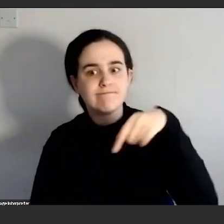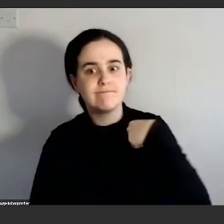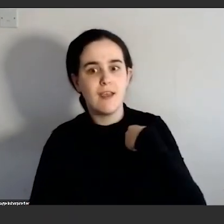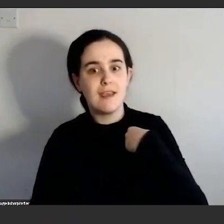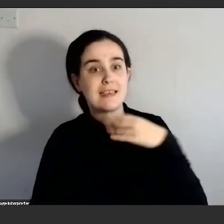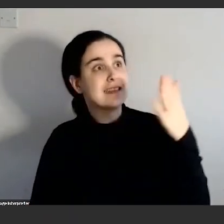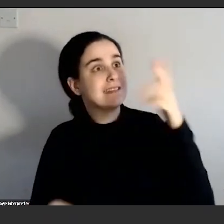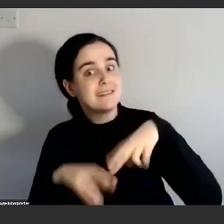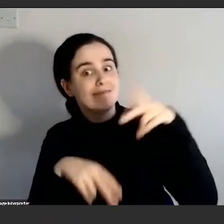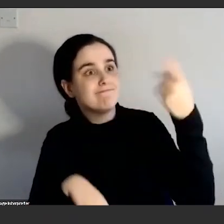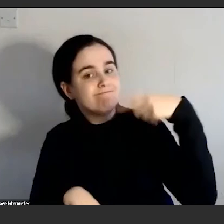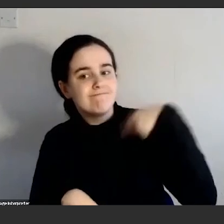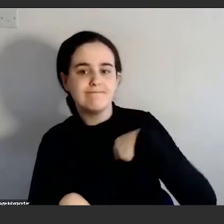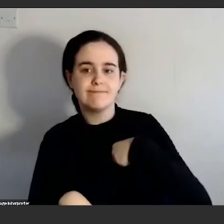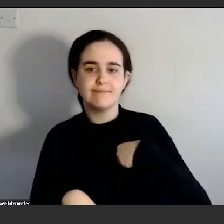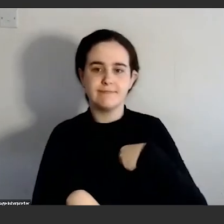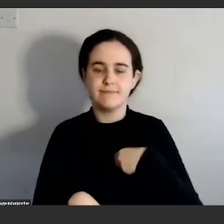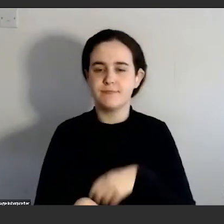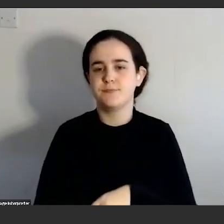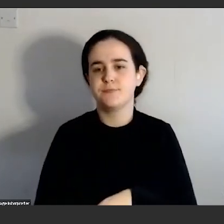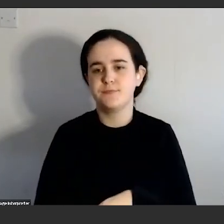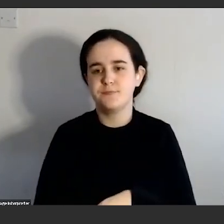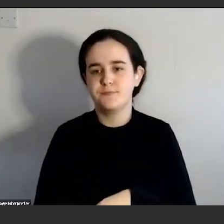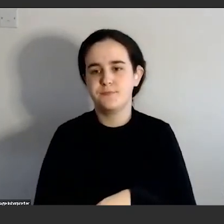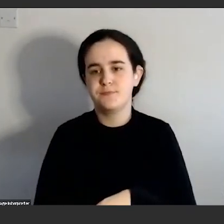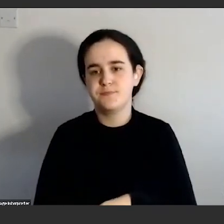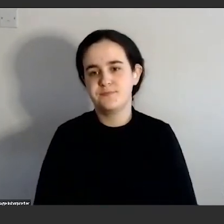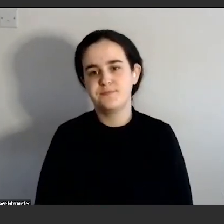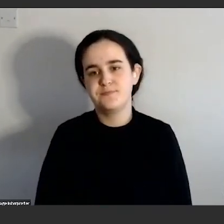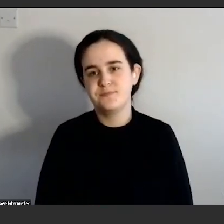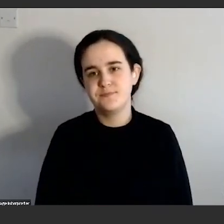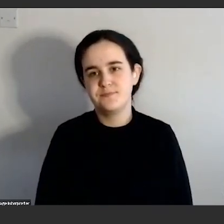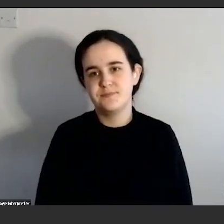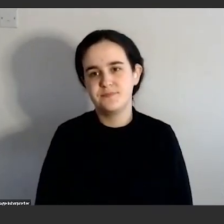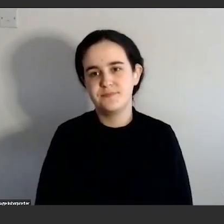When she was born, I looked at her. I just cried and said, "Why?"